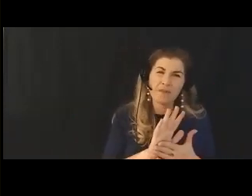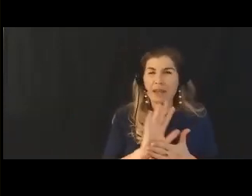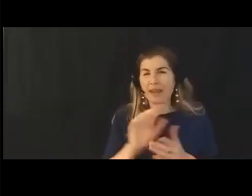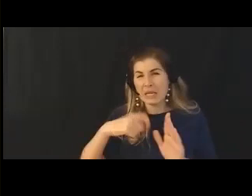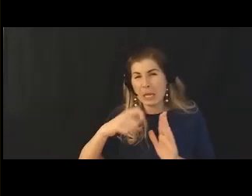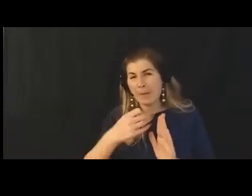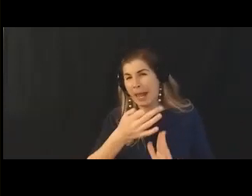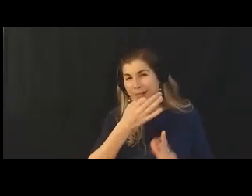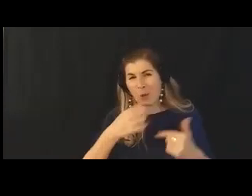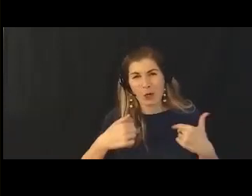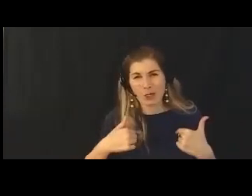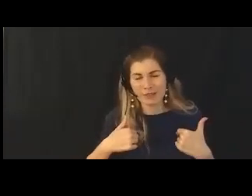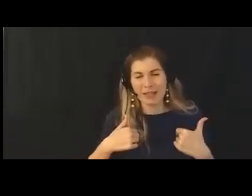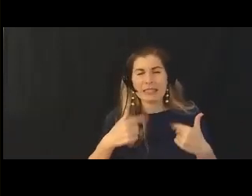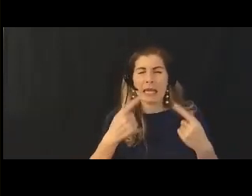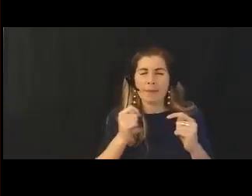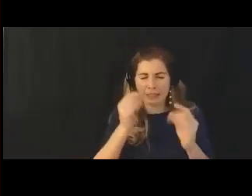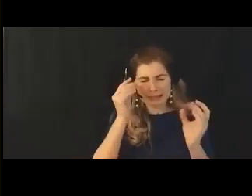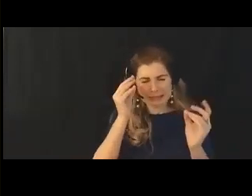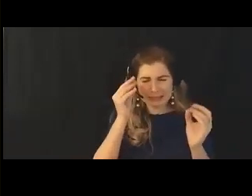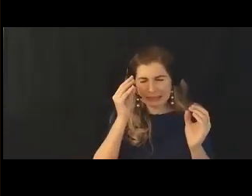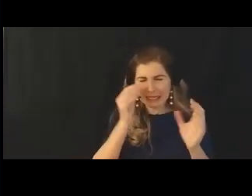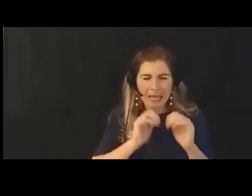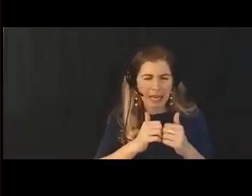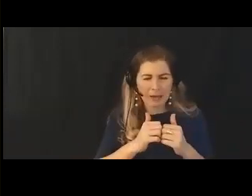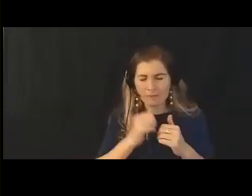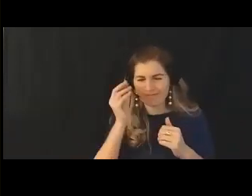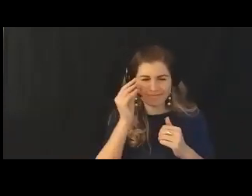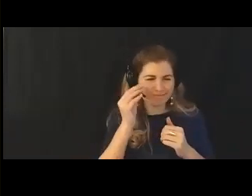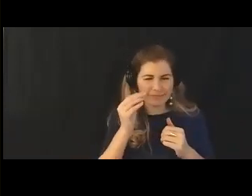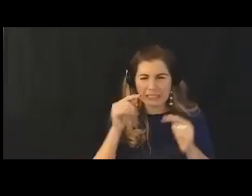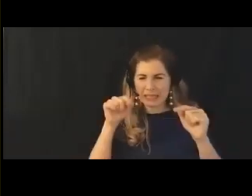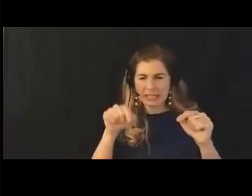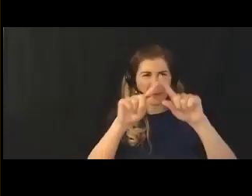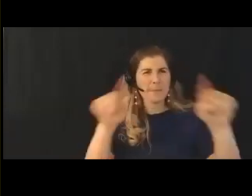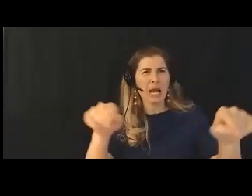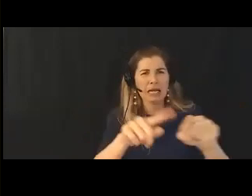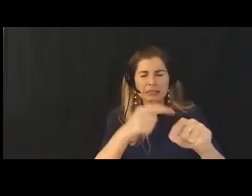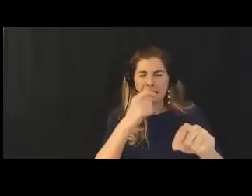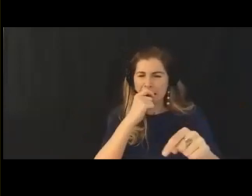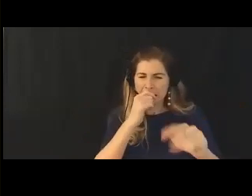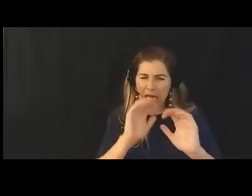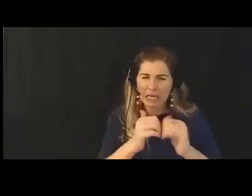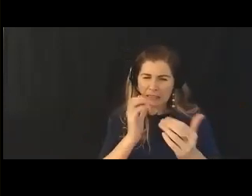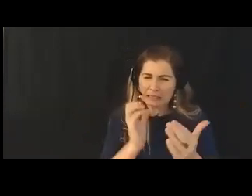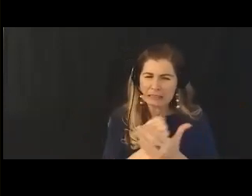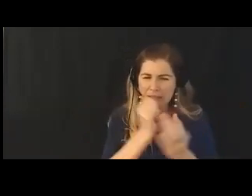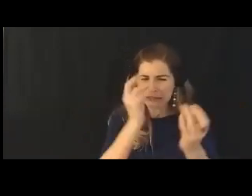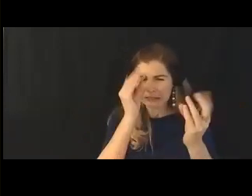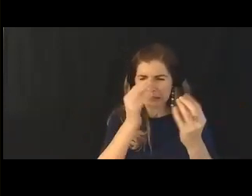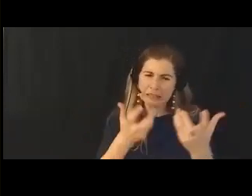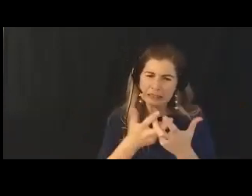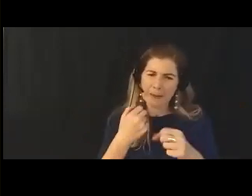means. So I'm just figuring out ways of how I can manipulate this box to my advantage. So keep that in mind when